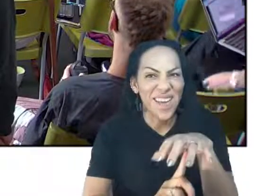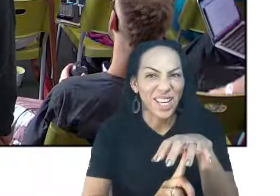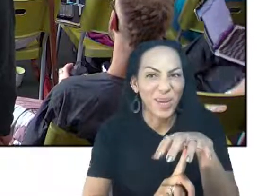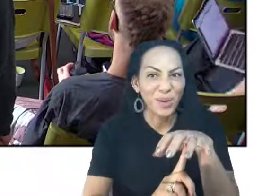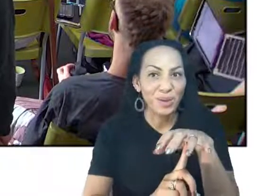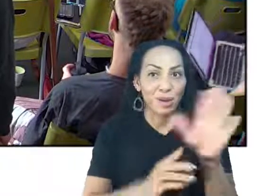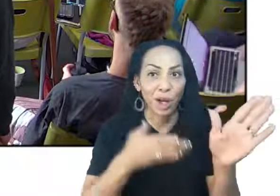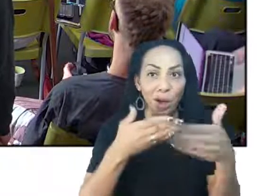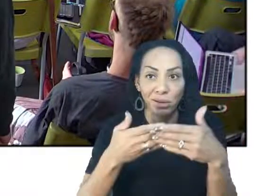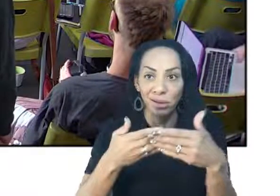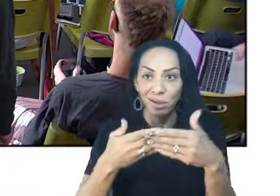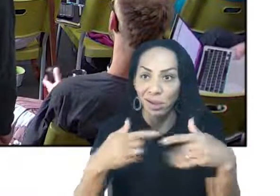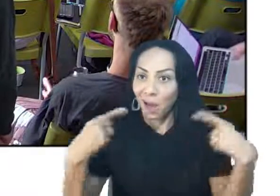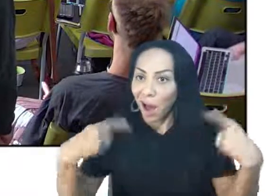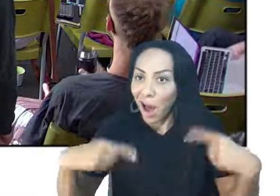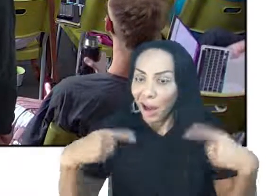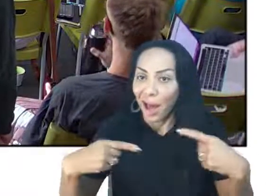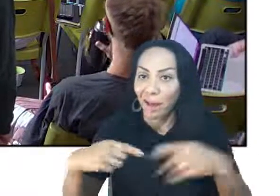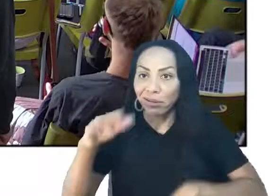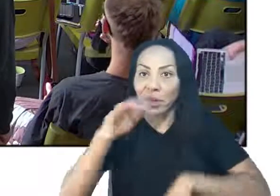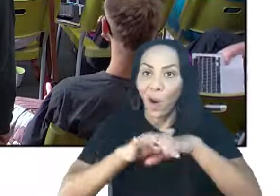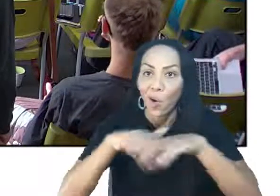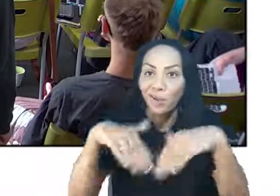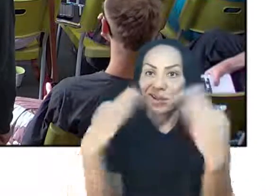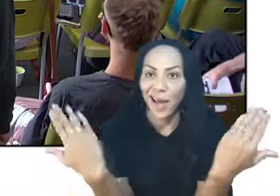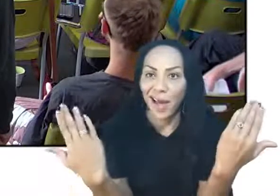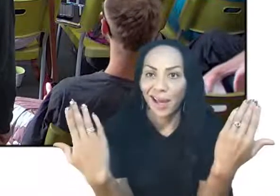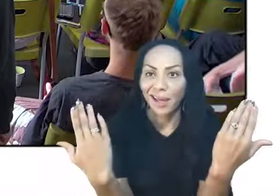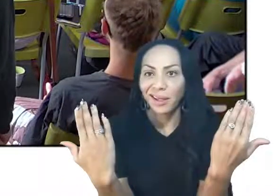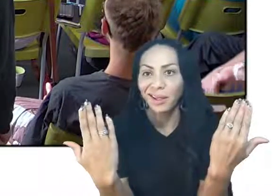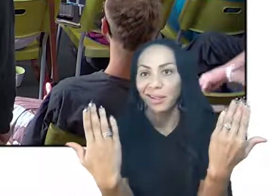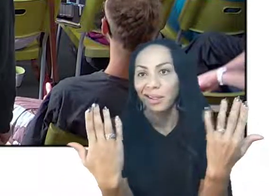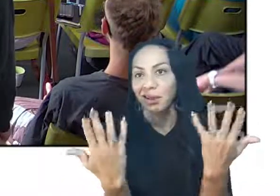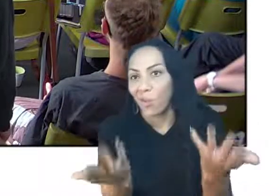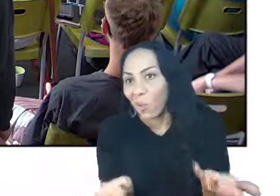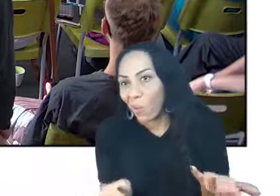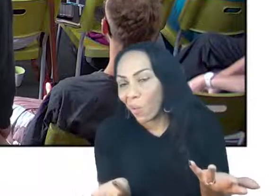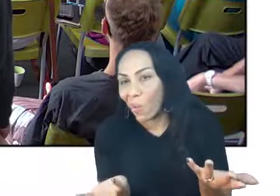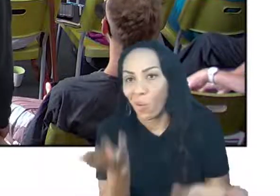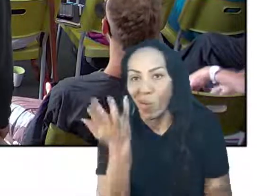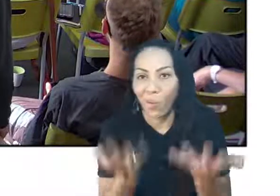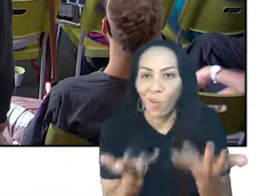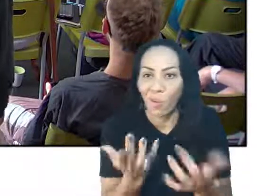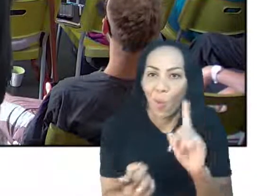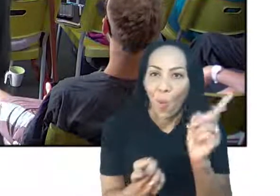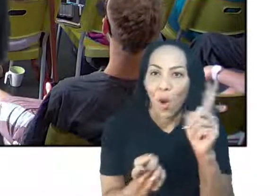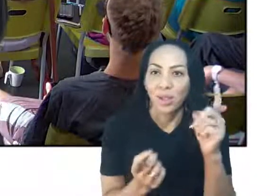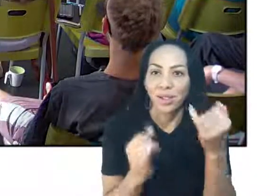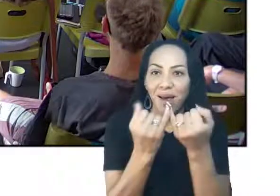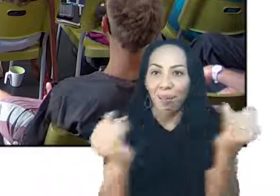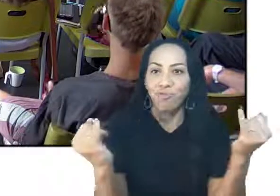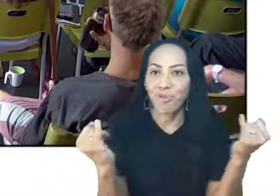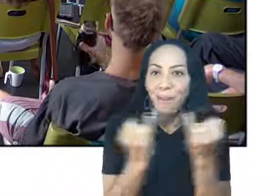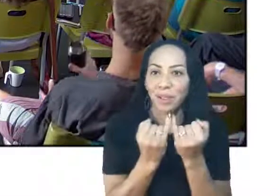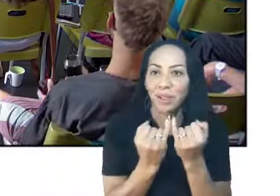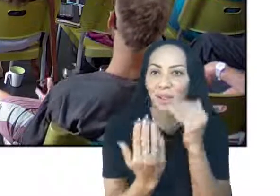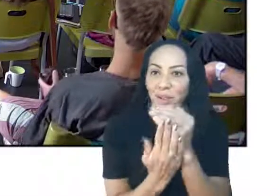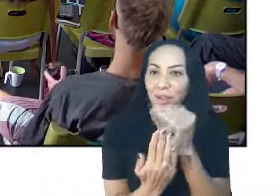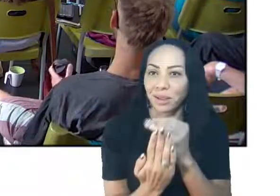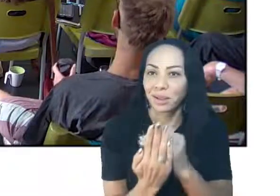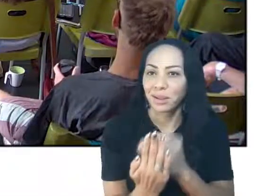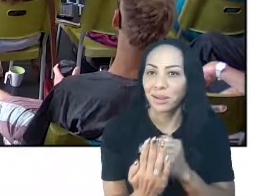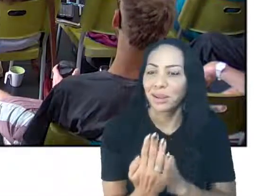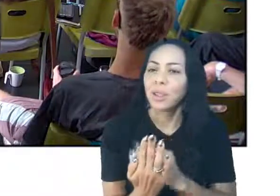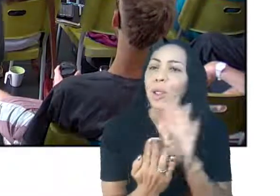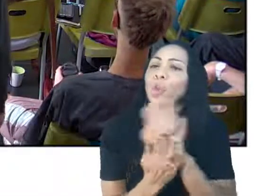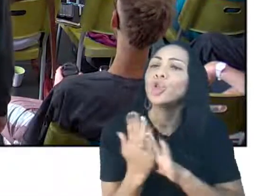day? Can they move their objects in? You know, do you have parameters around such things? Yeah, yes. What do you mean about